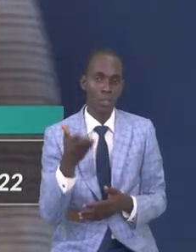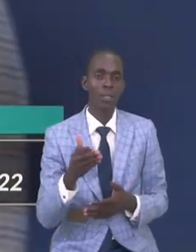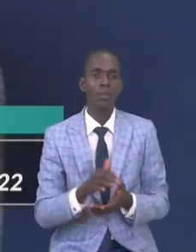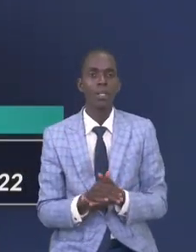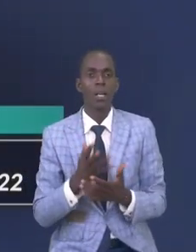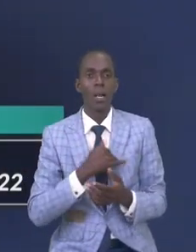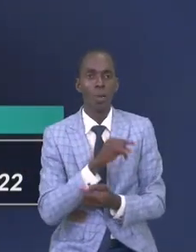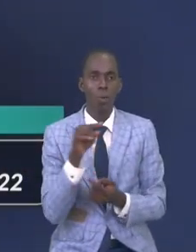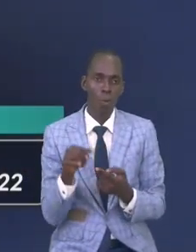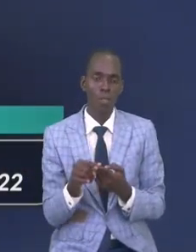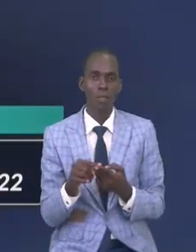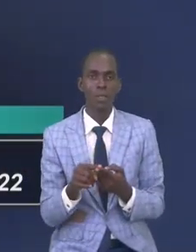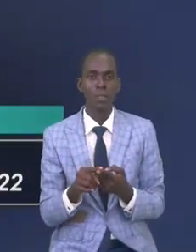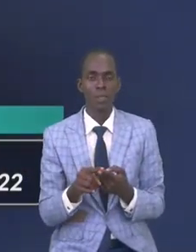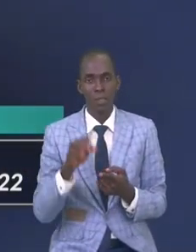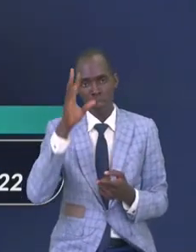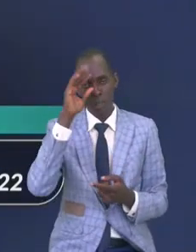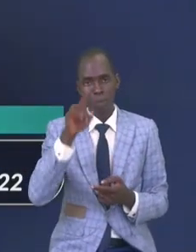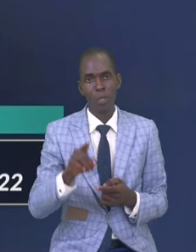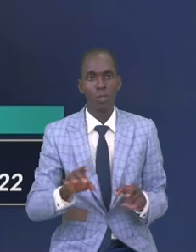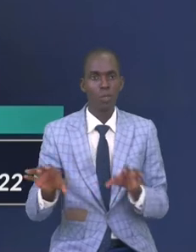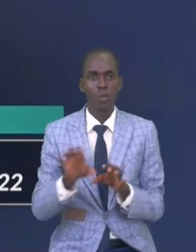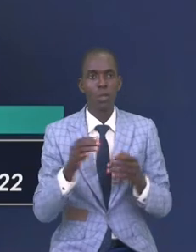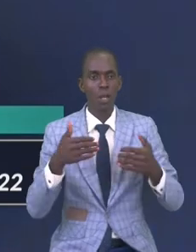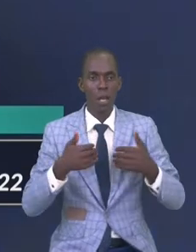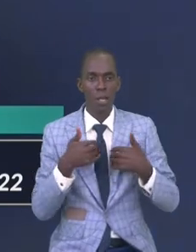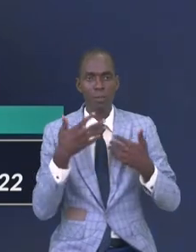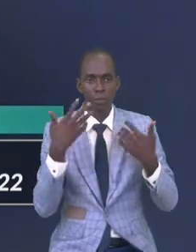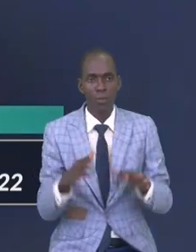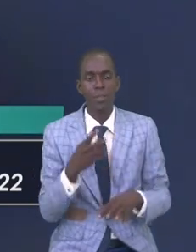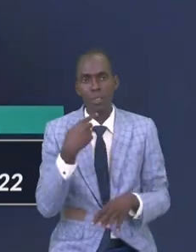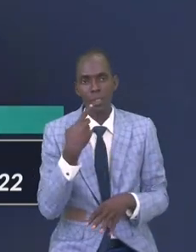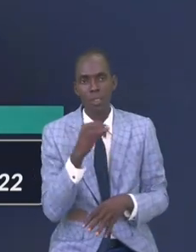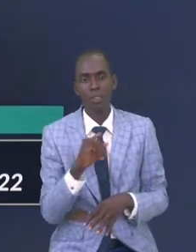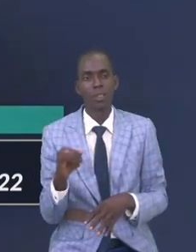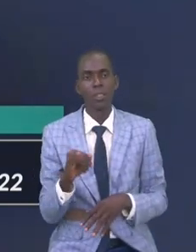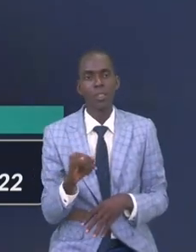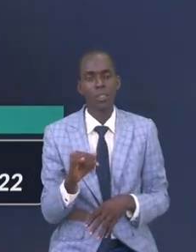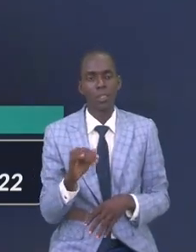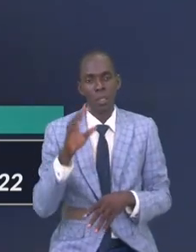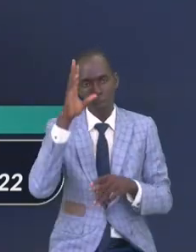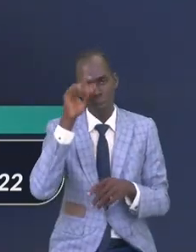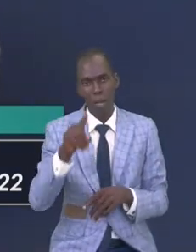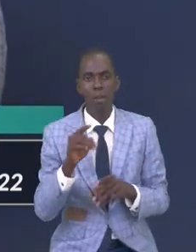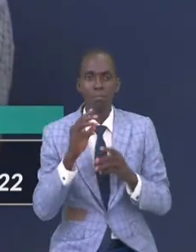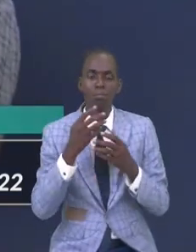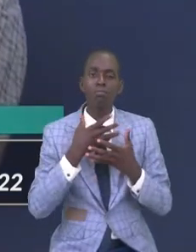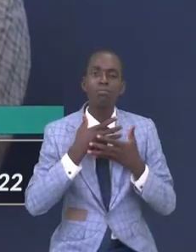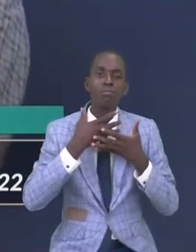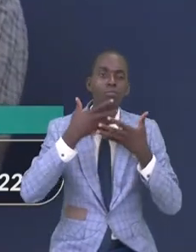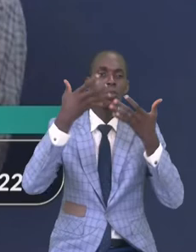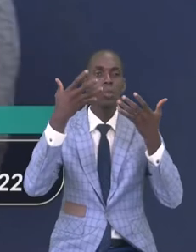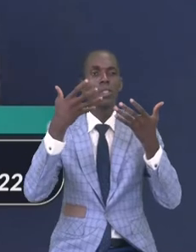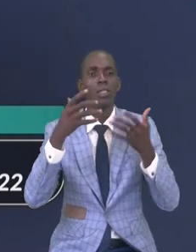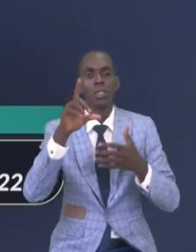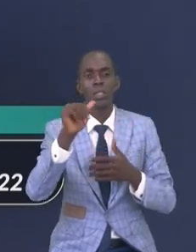when he thus has spoken, he cried with a loud voice,